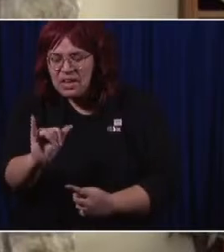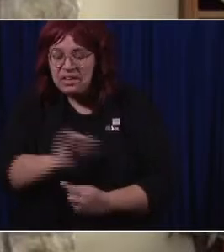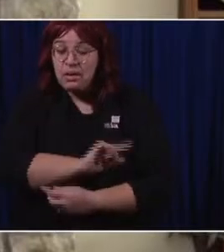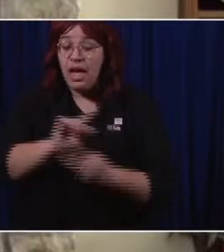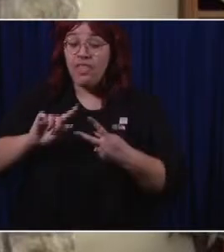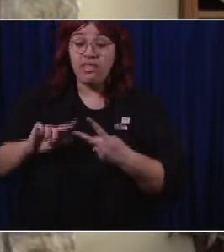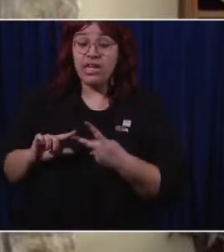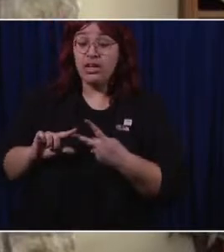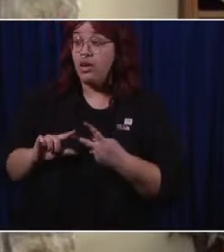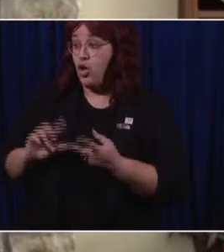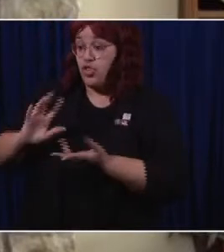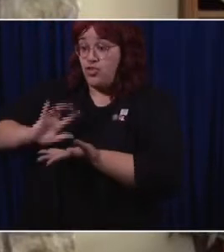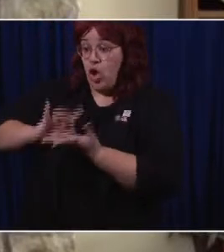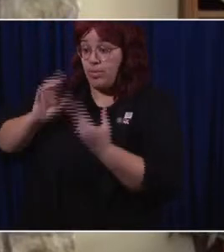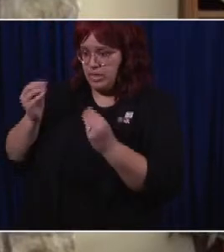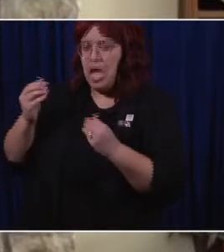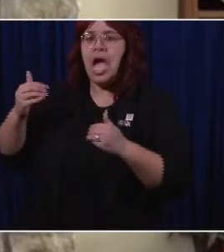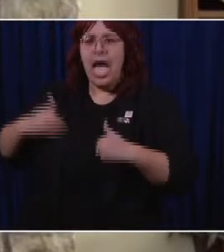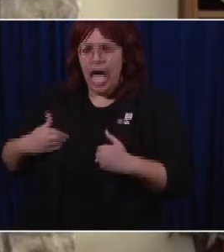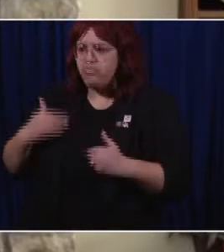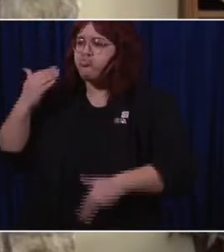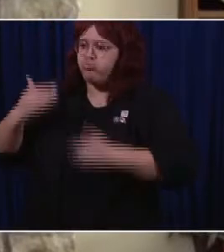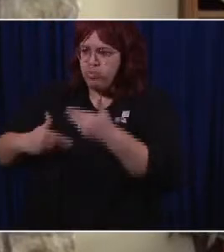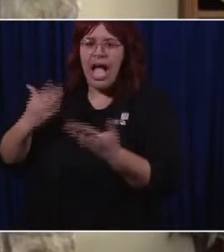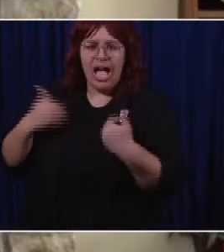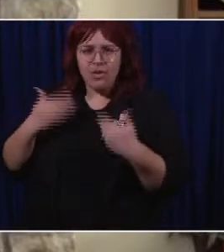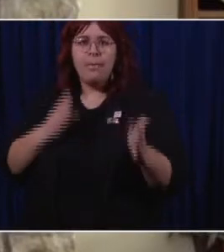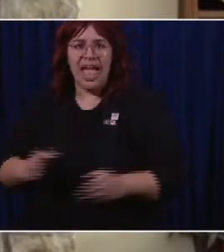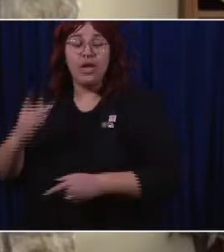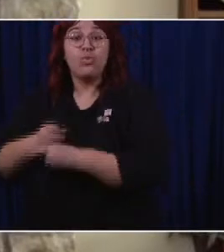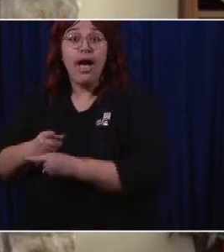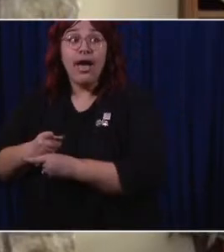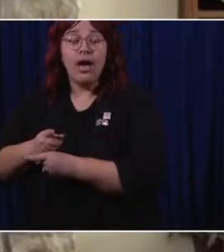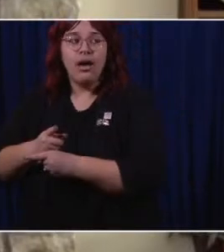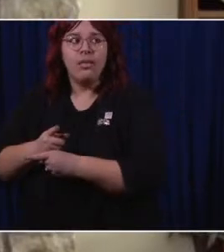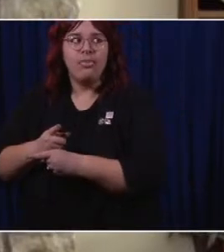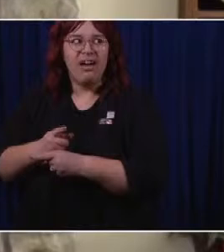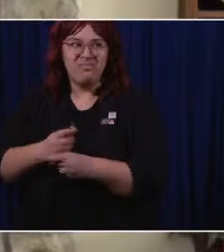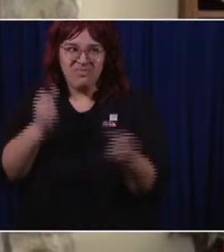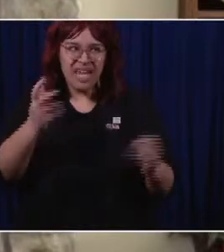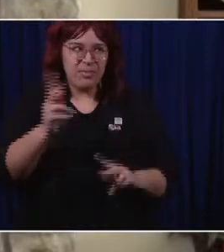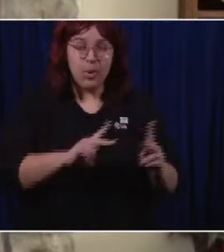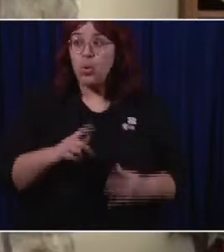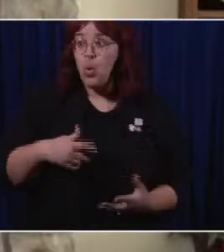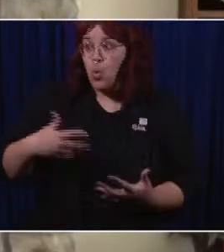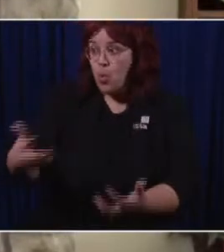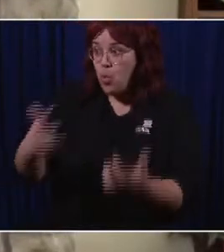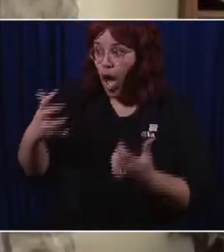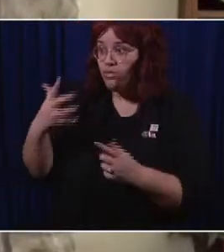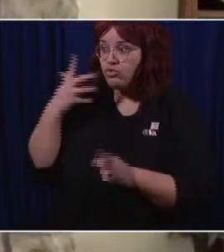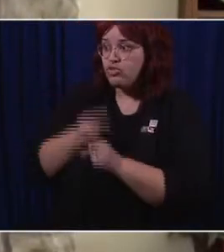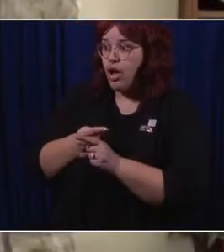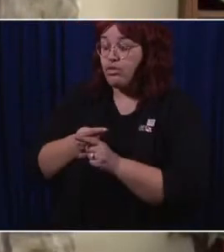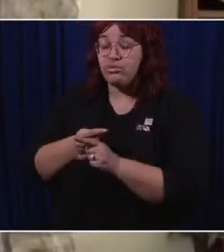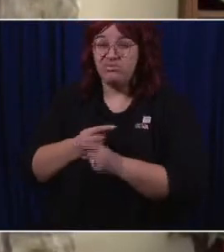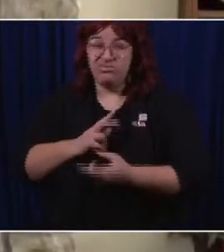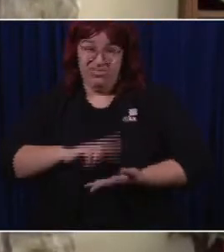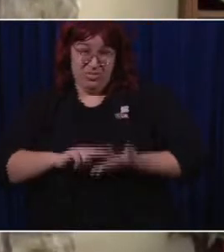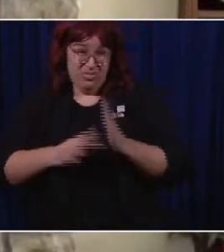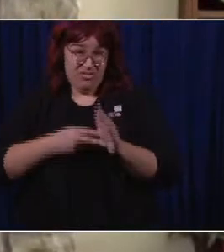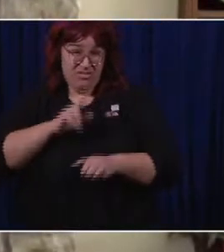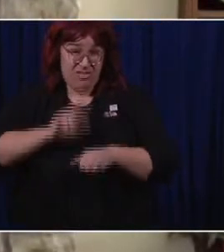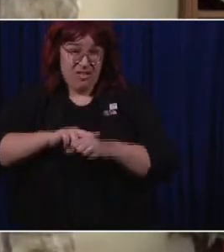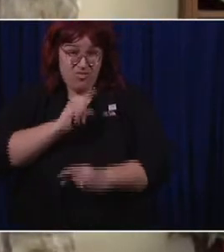National Guard to keep up with what is going to be an accelerating demand? Yeah, I'm going to ask my team to get